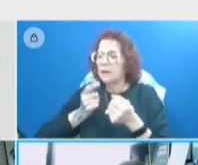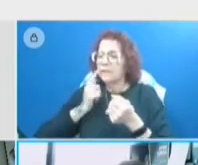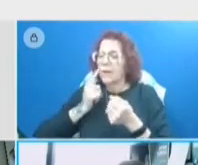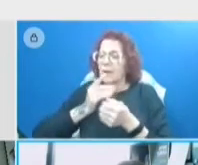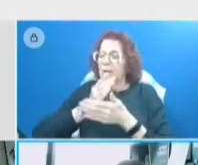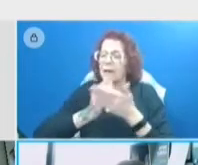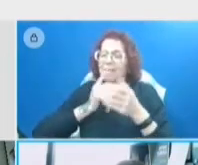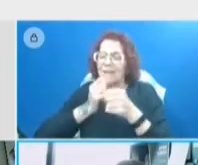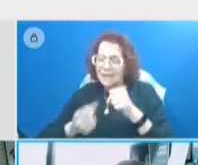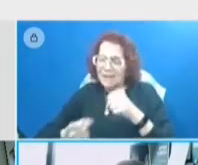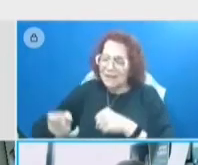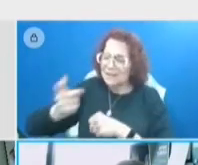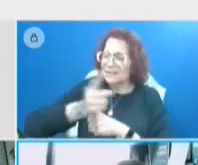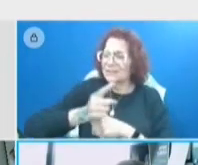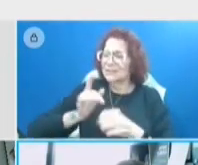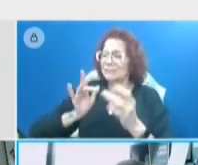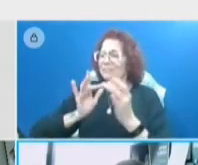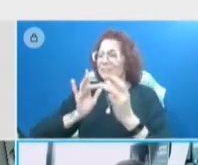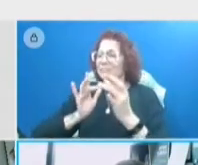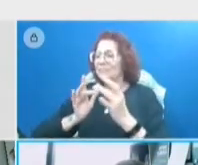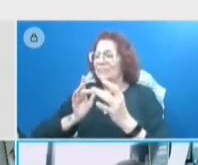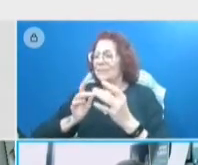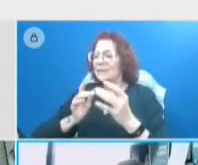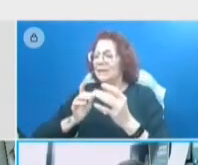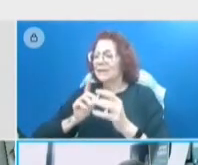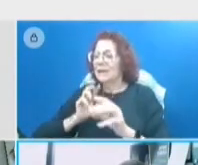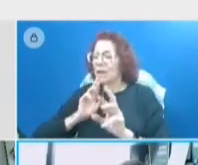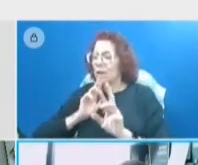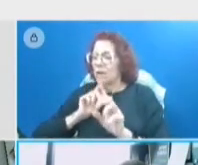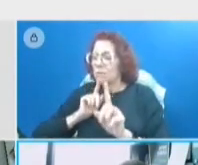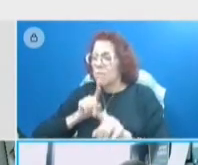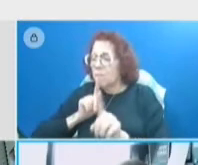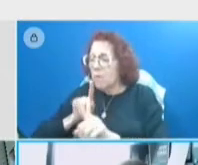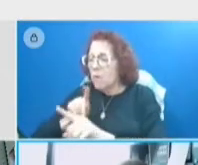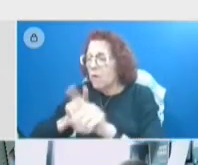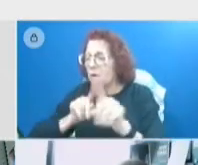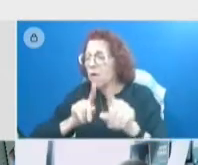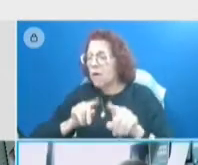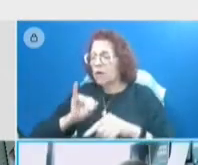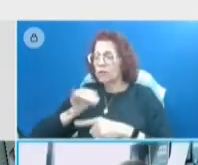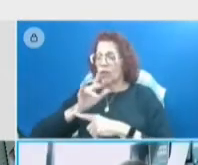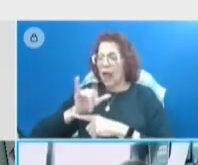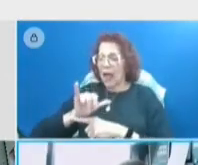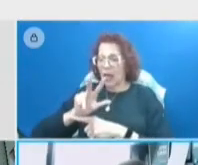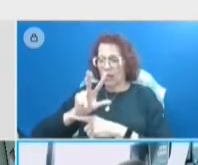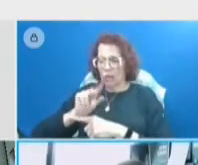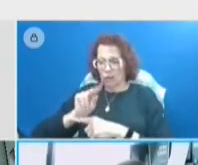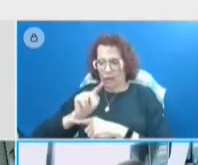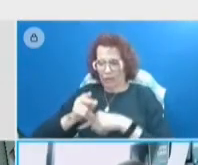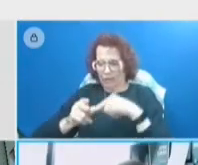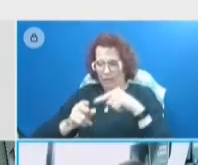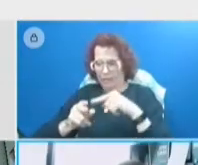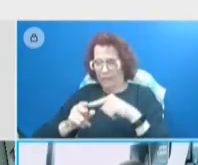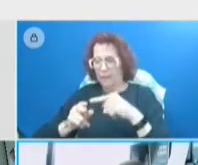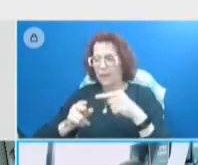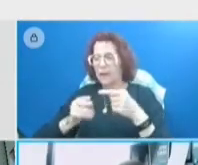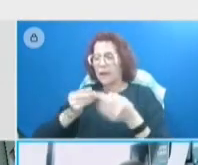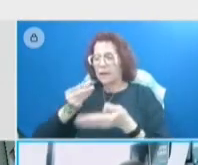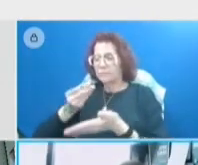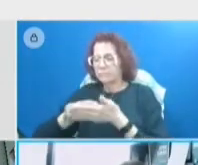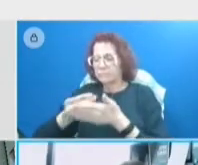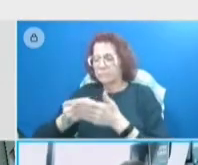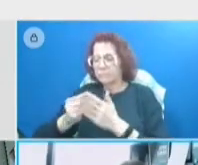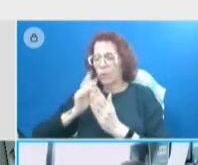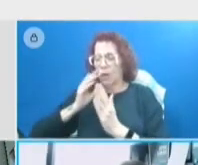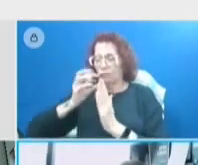The semi-annual reports are due on April 30th. The financial statement are being prepared by the Office of General